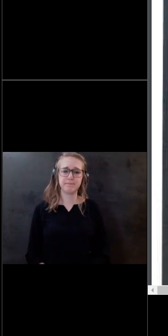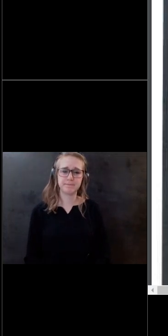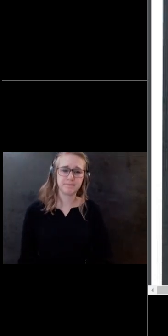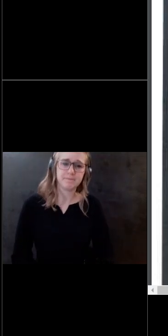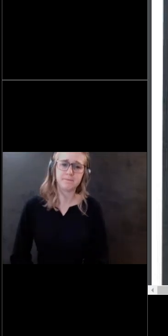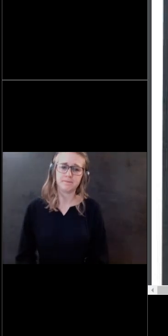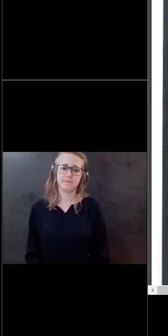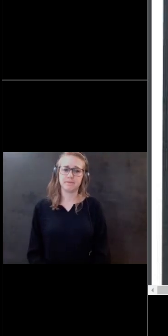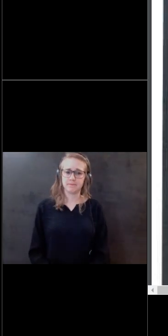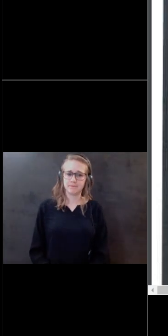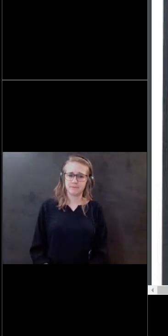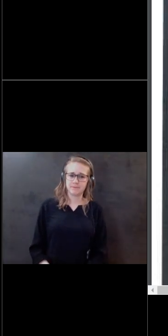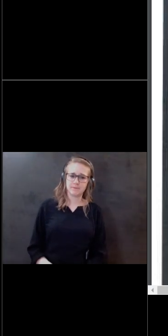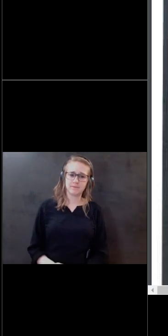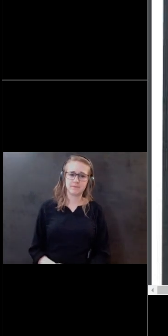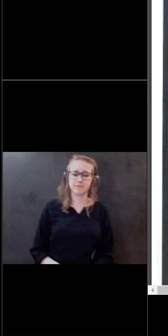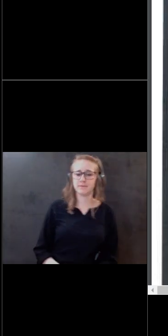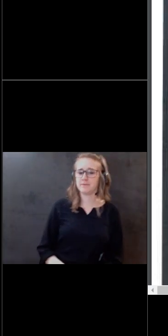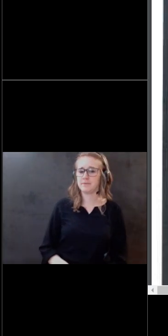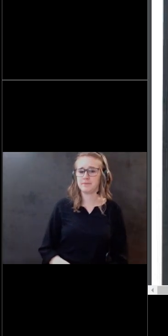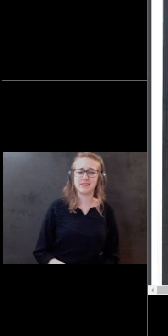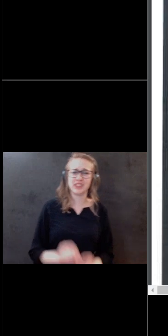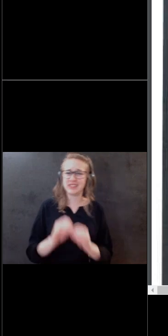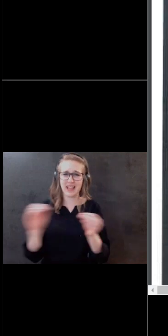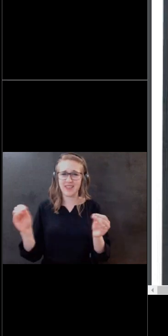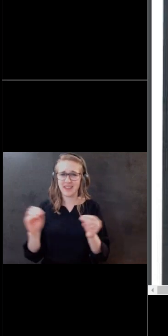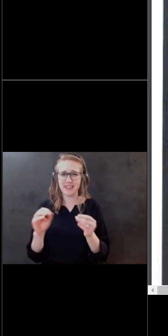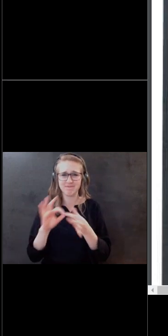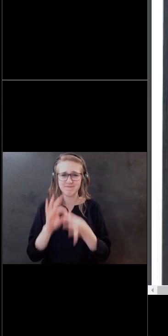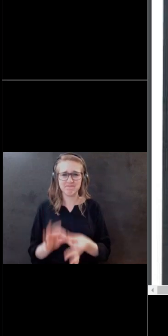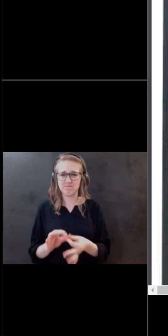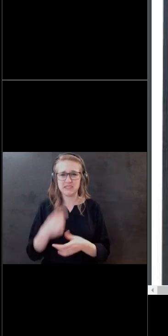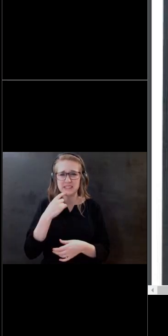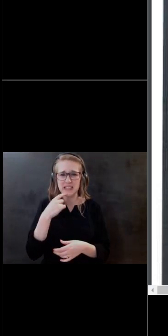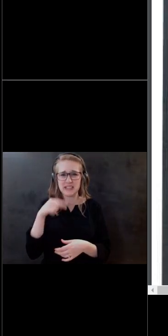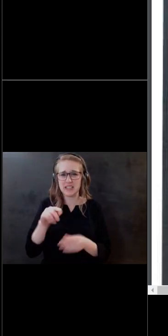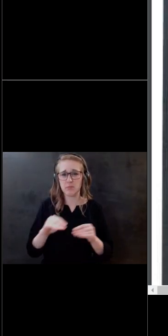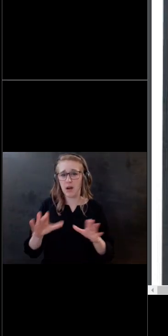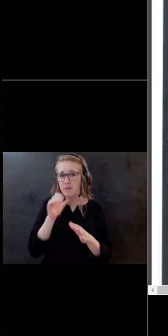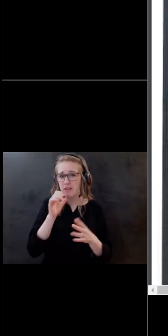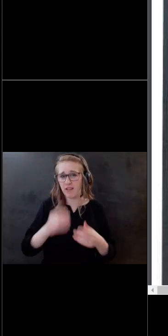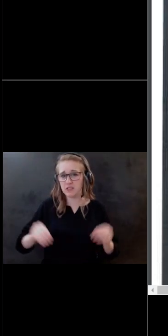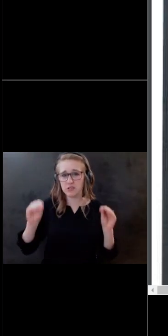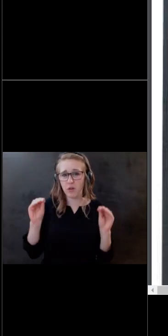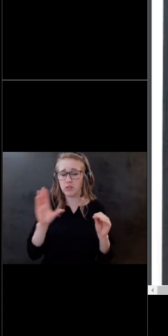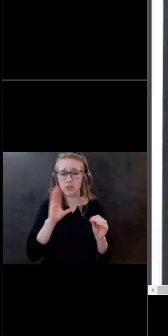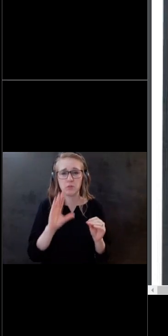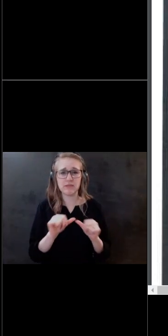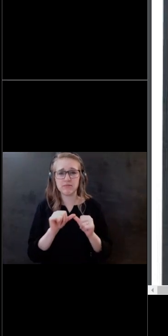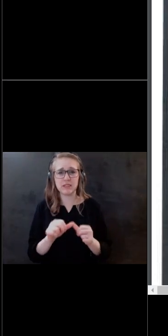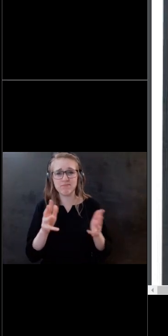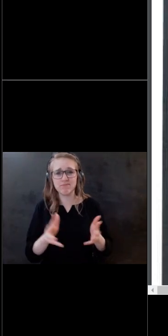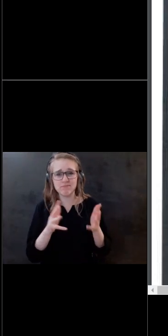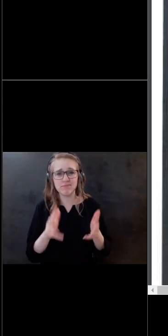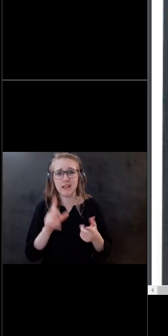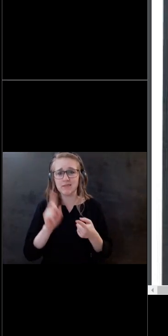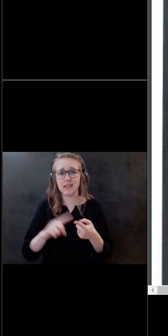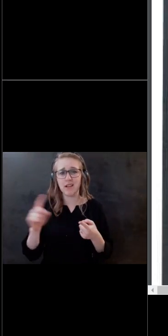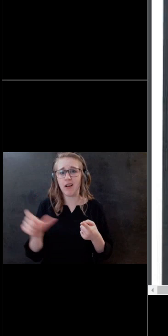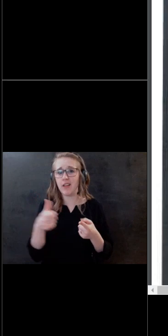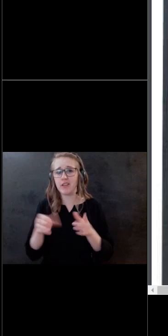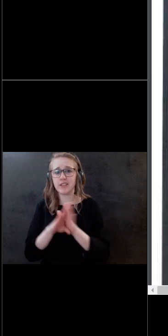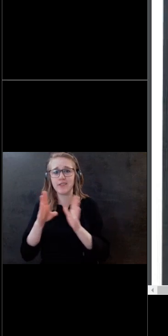know, there's nothing binding that says that this property isn't going to be sold and then it continues to be vacant until someone, another developer